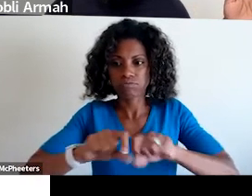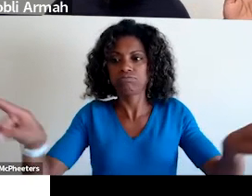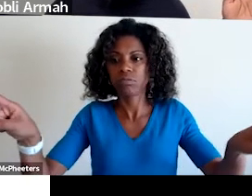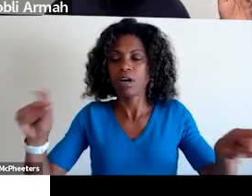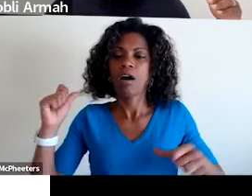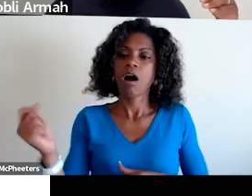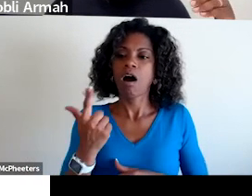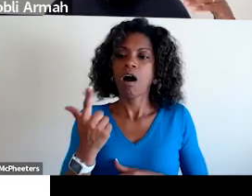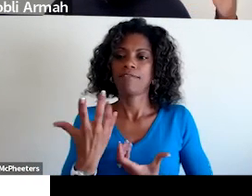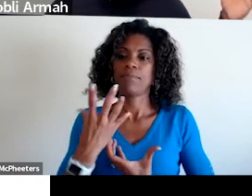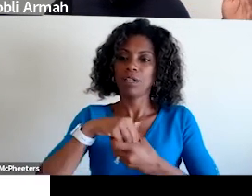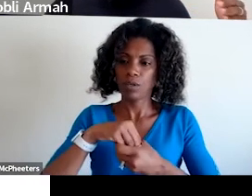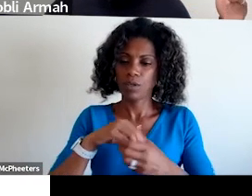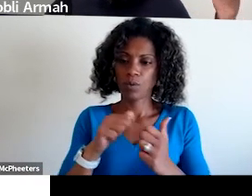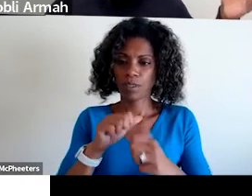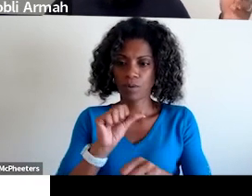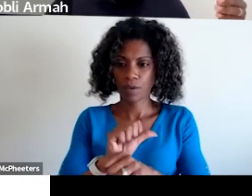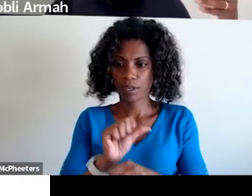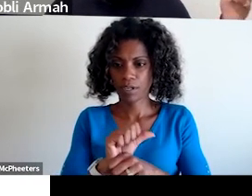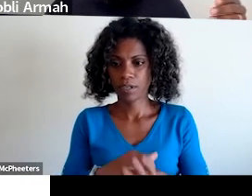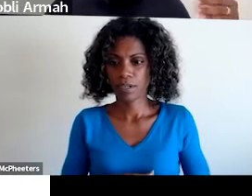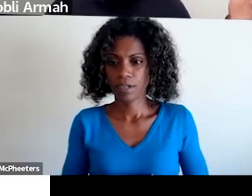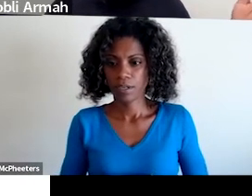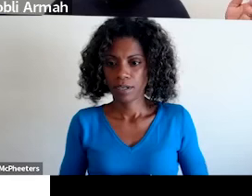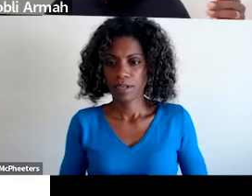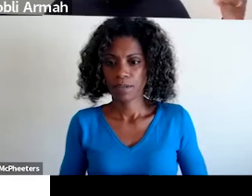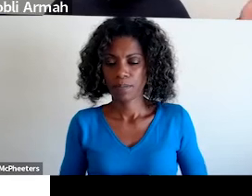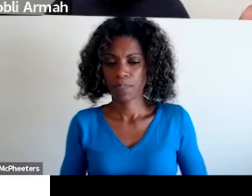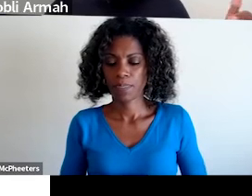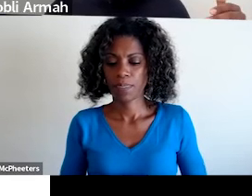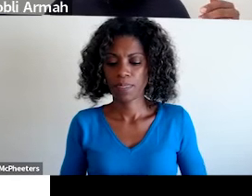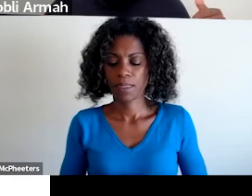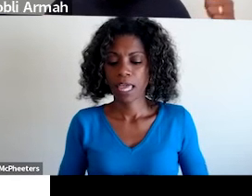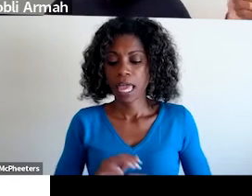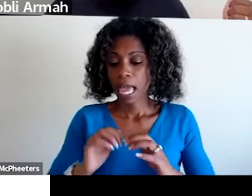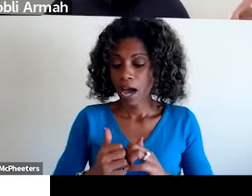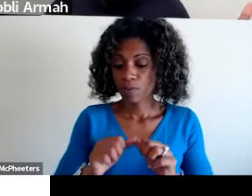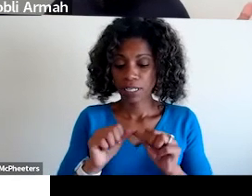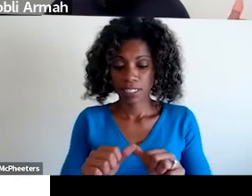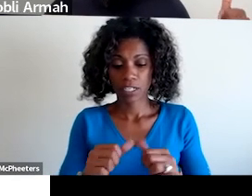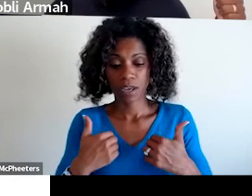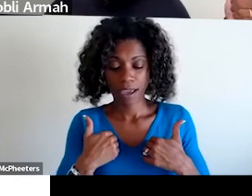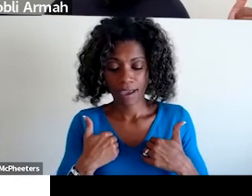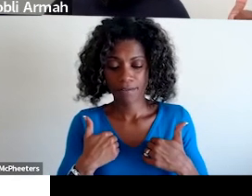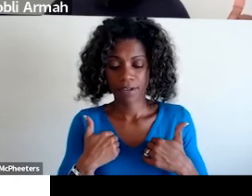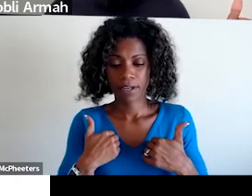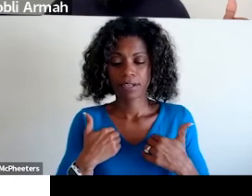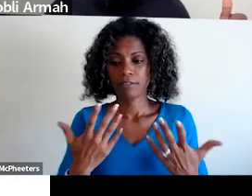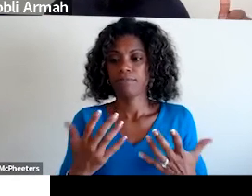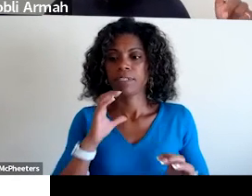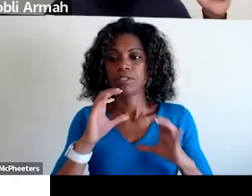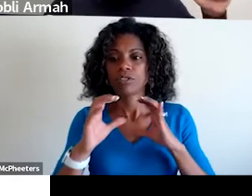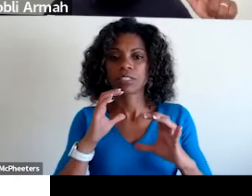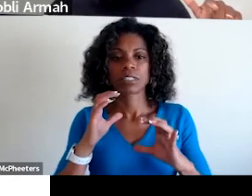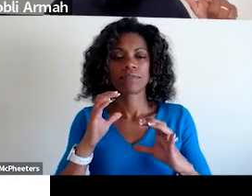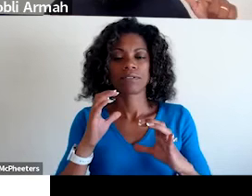provocative question we put out there about how do we continue to have constructive conversations. You turn up the heat, you make sure it's ever